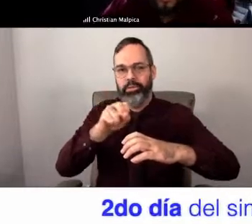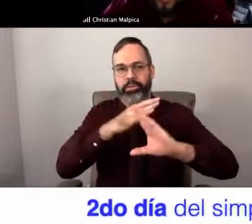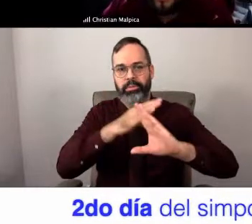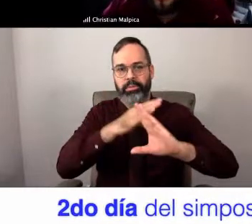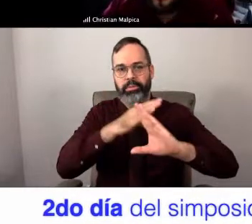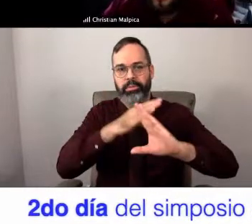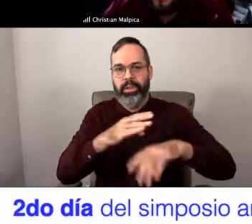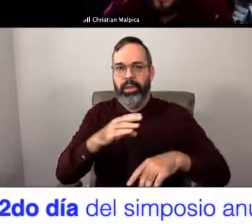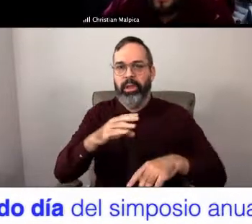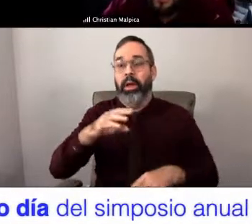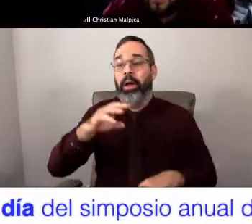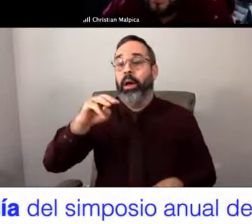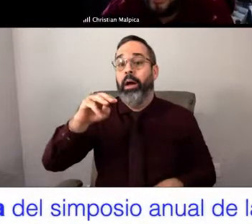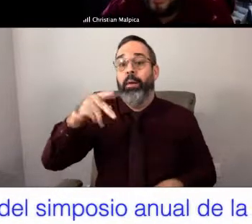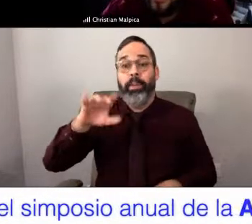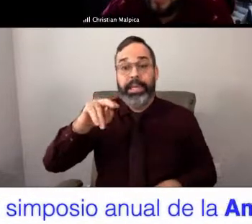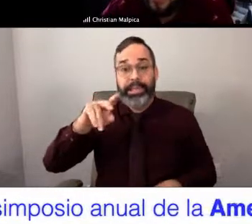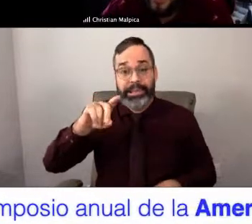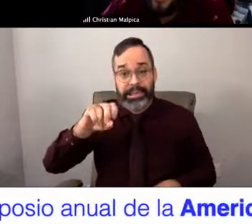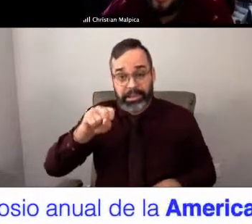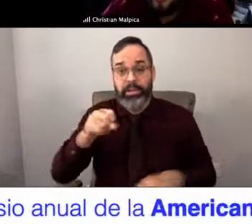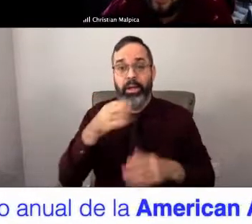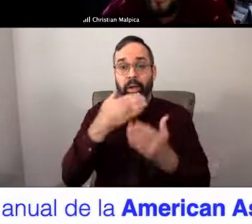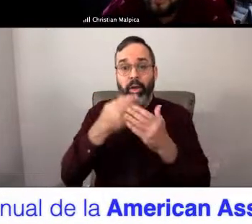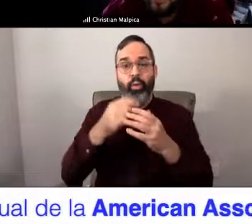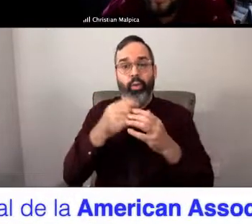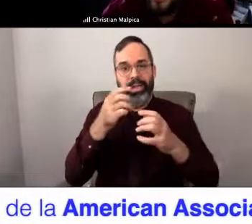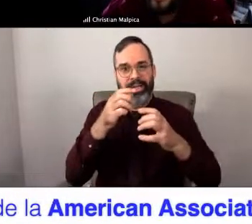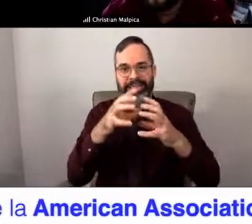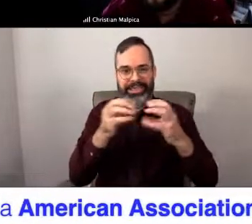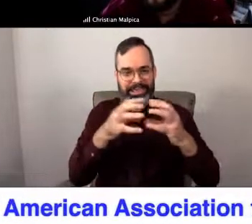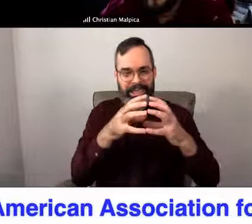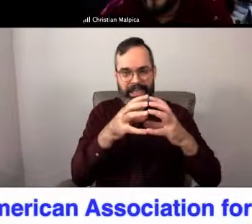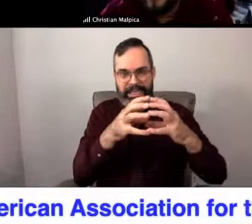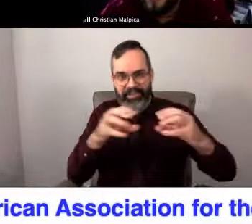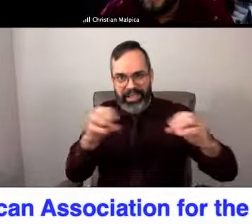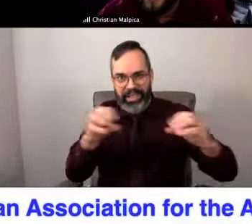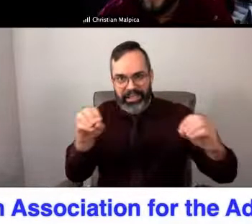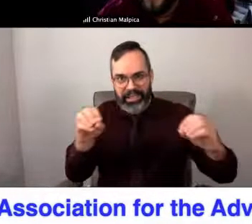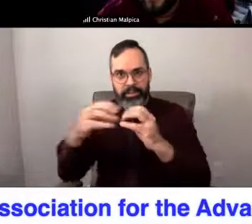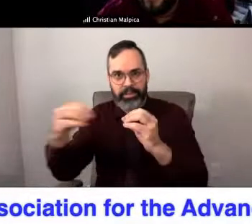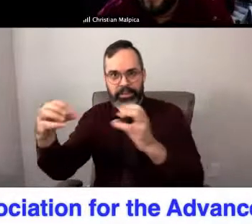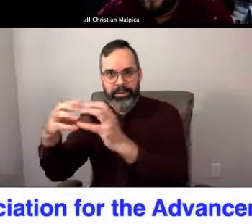with cell division, proliferation, and differentiation.